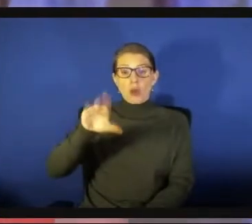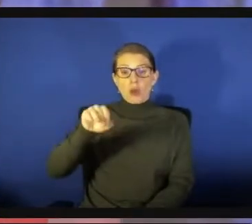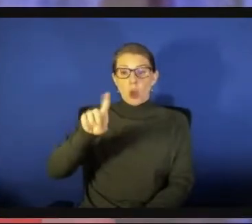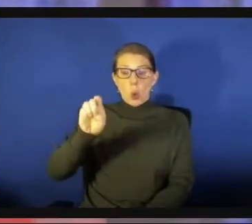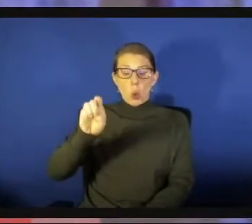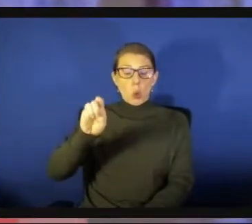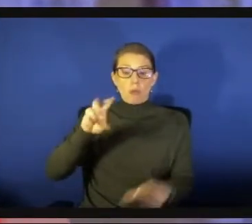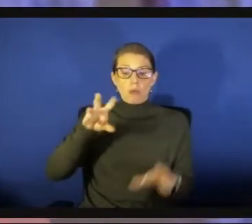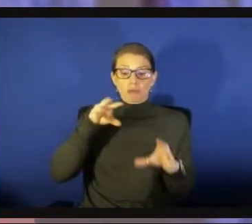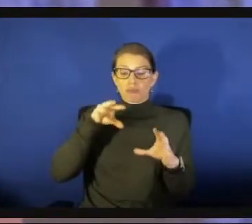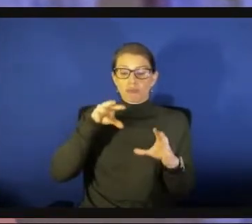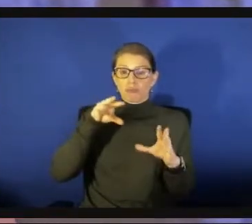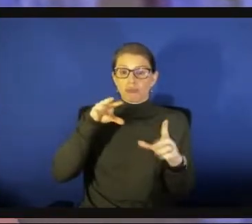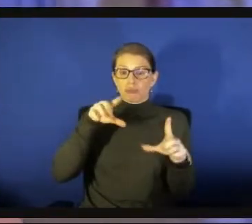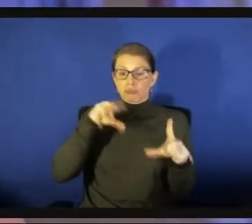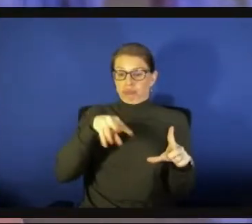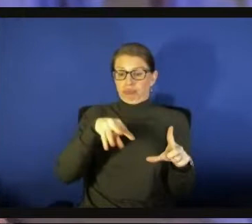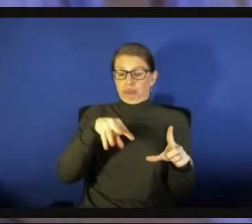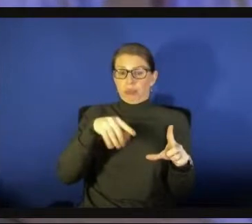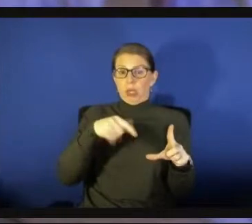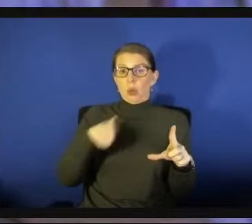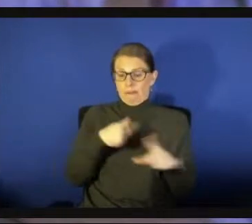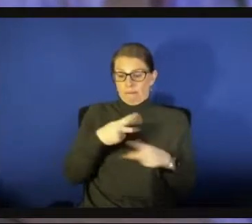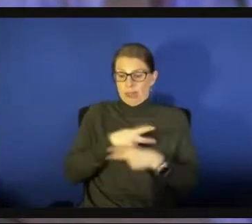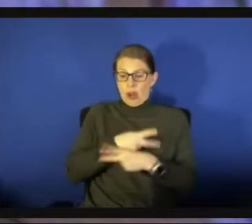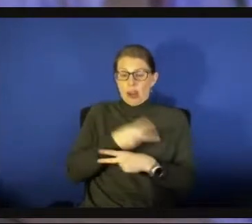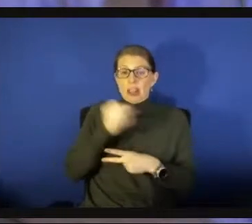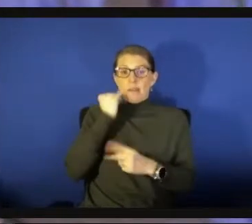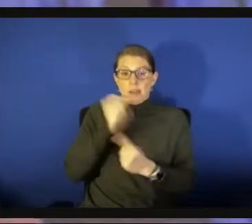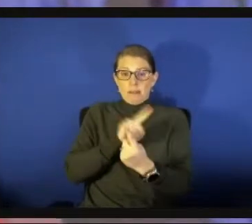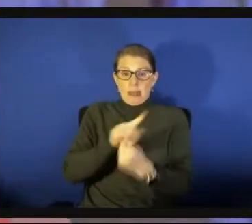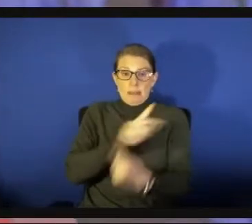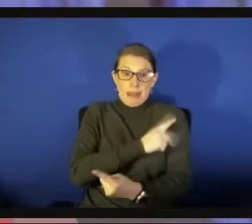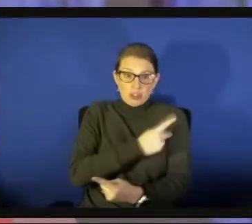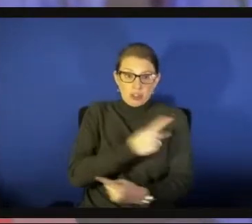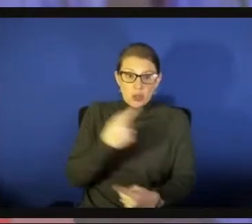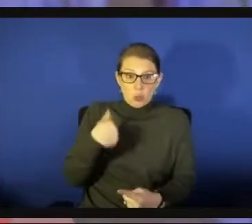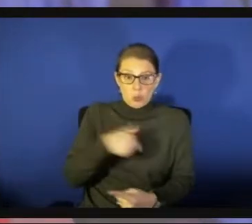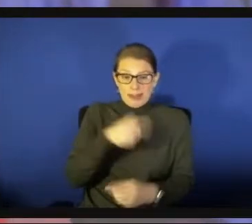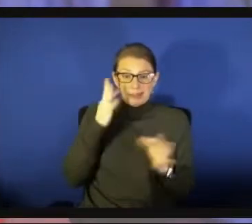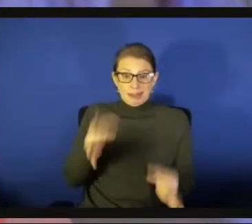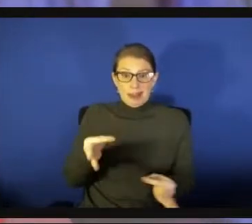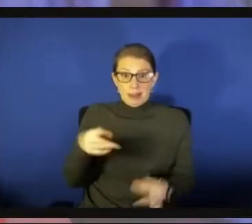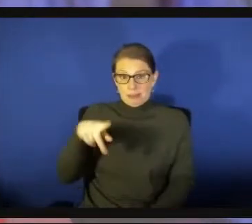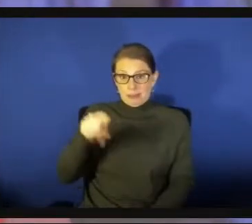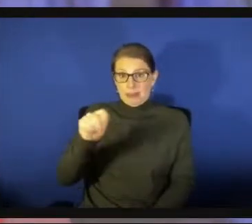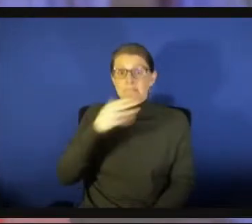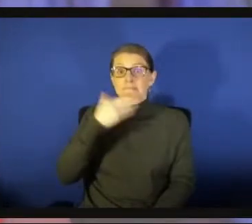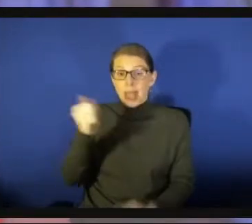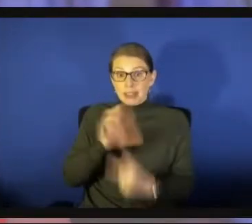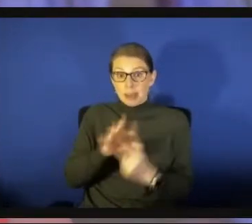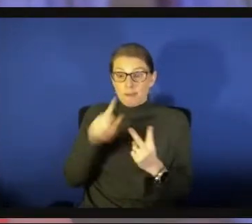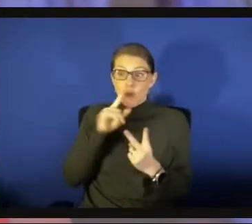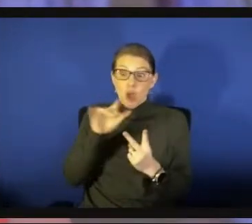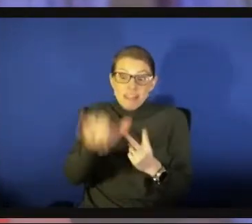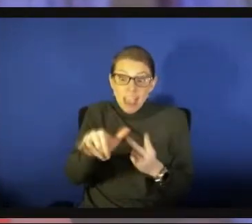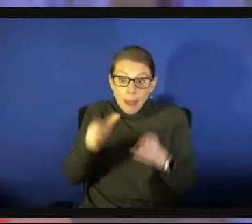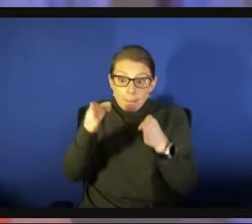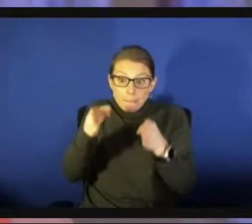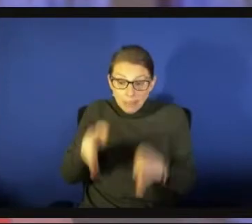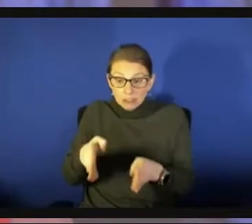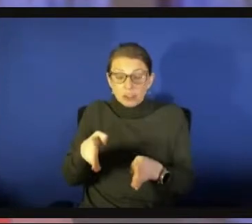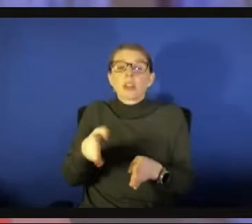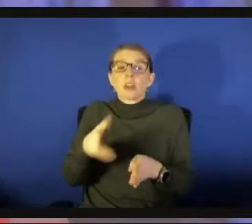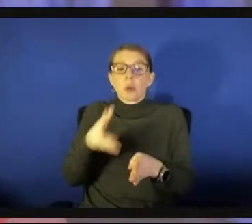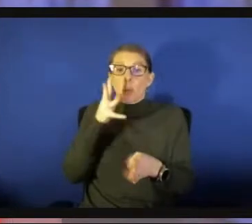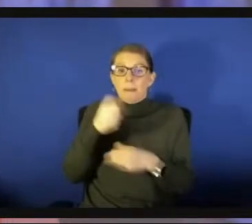us figure that out. And if we see the patient and we decide that proton therapy is the best option for that patient, we will make sure that the insurance